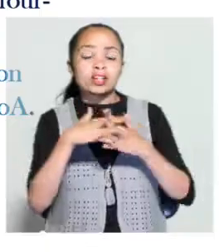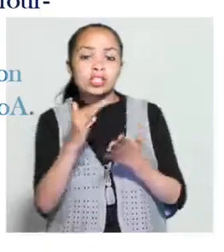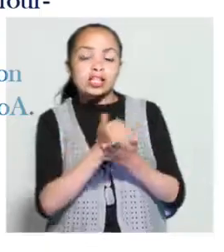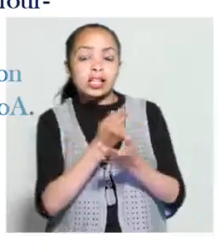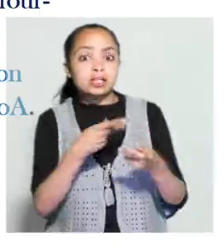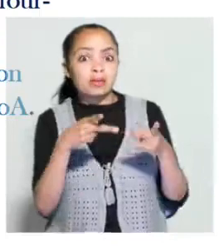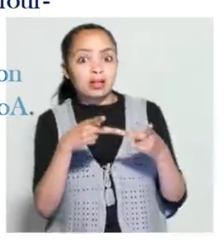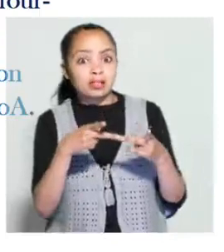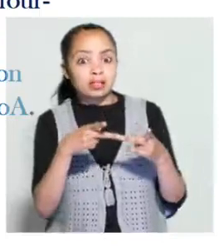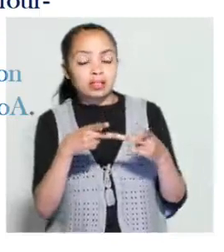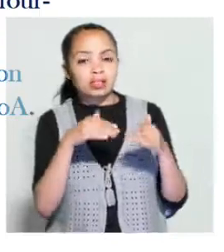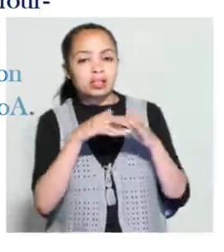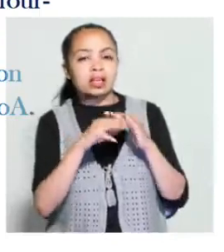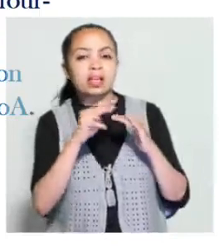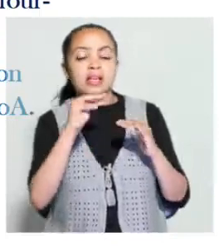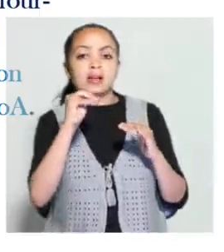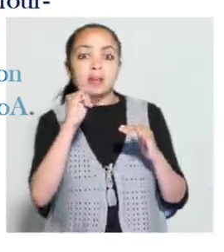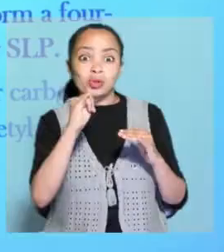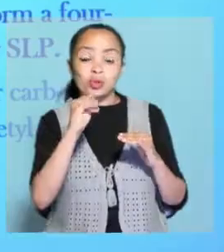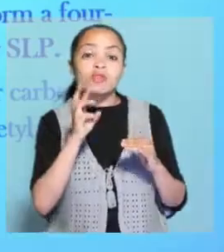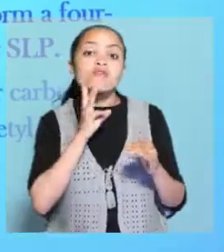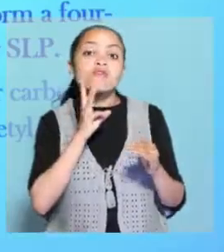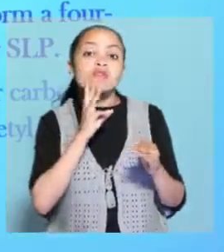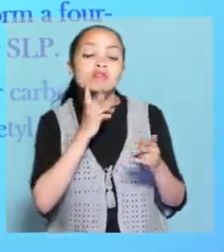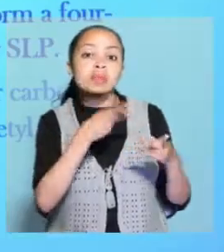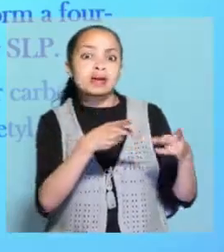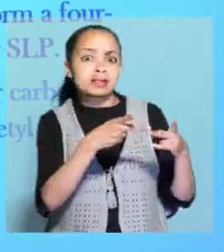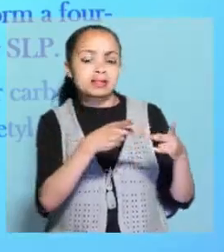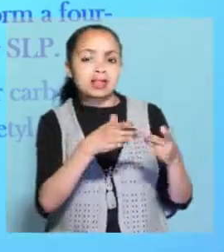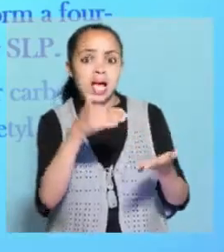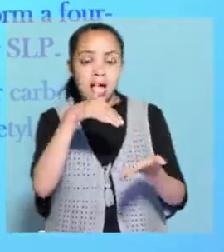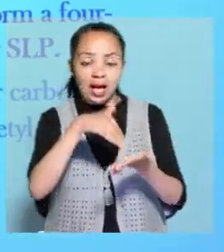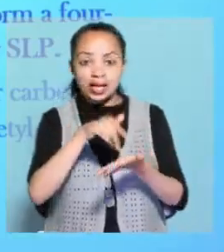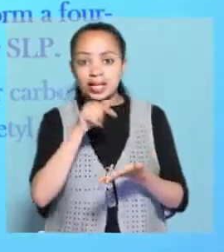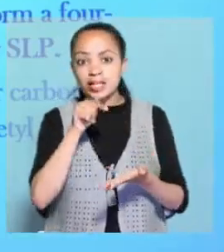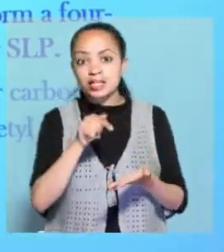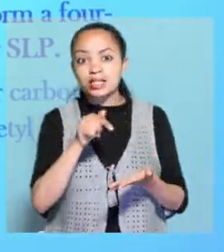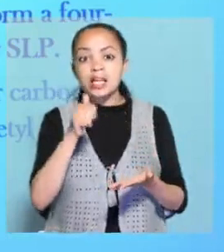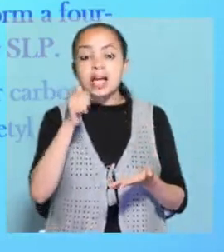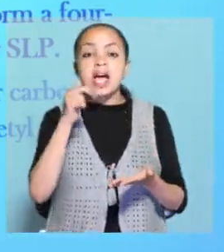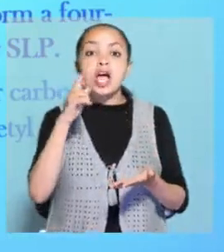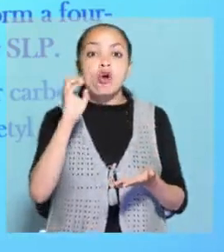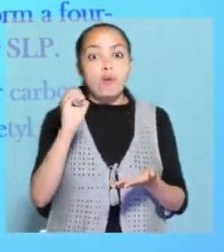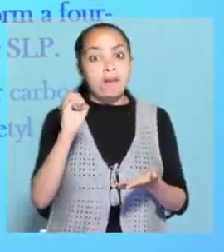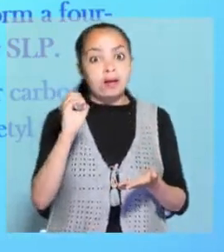place in mitochondrial fluid matrix, and again it is aerobic one.